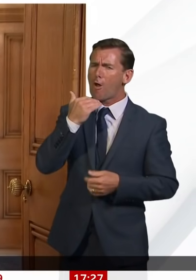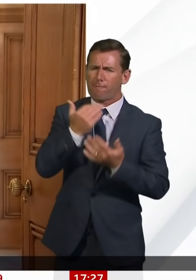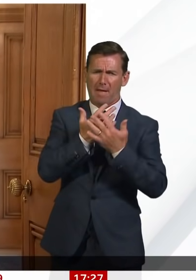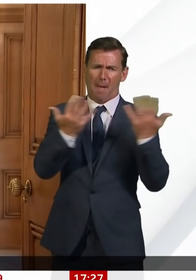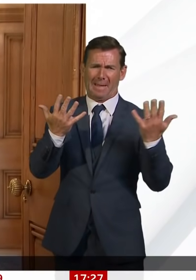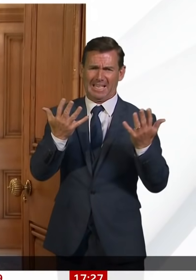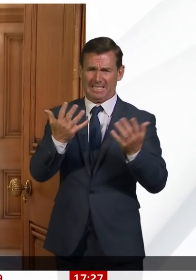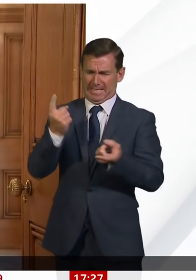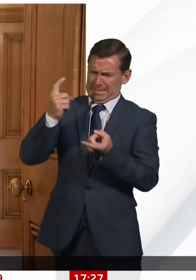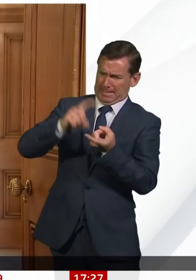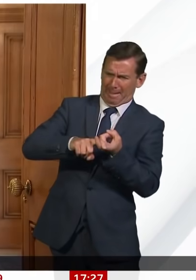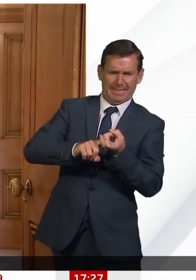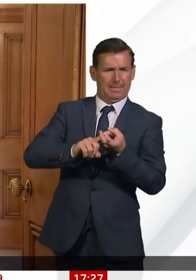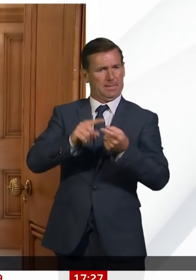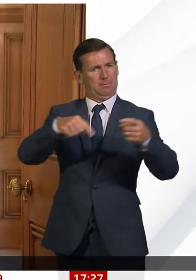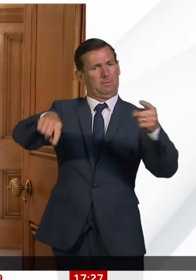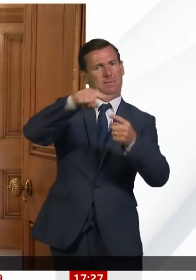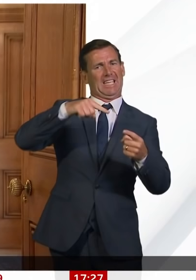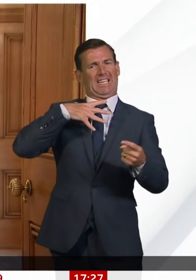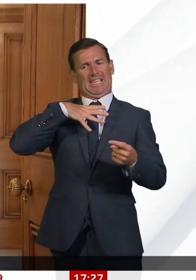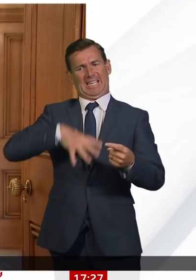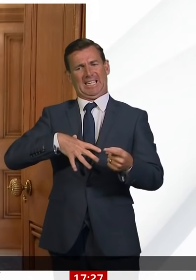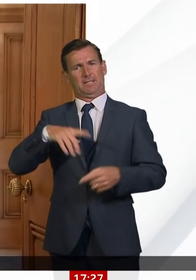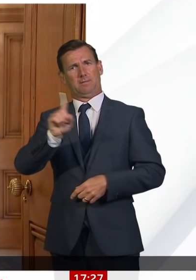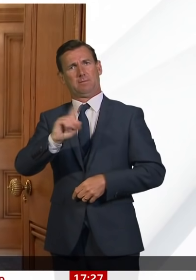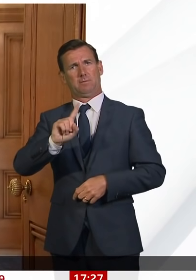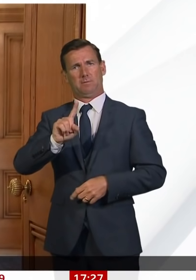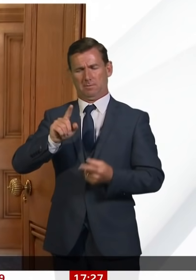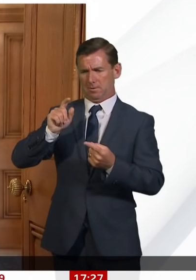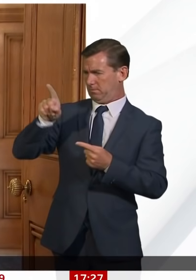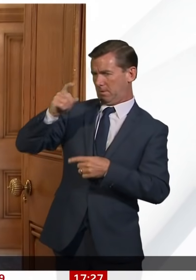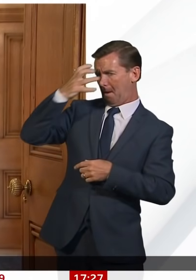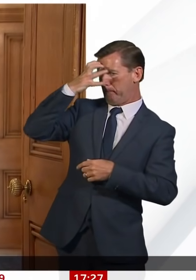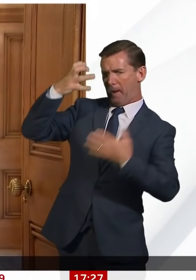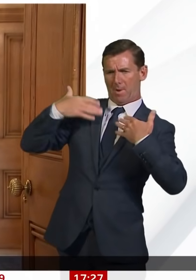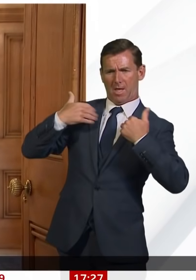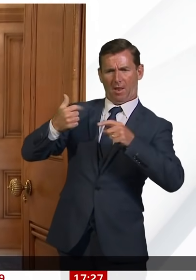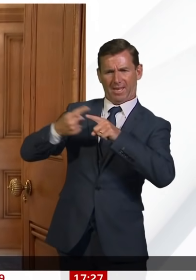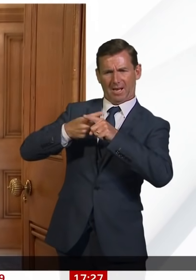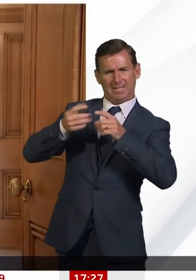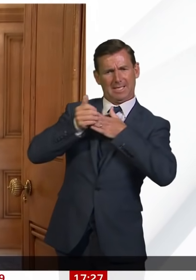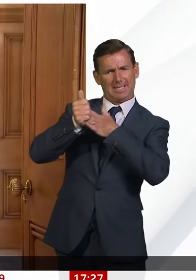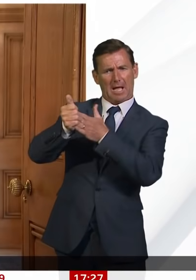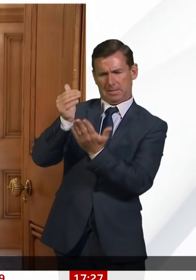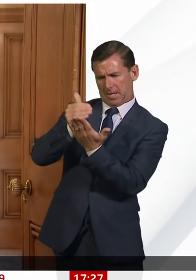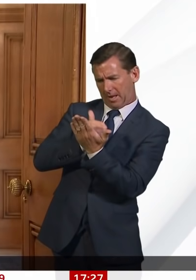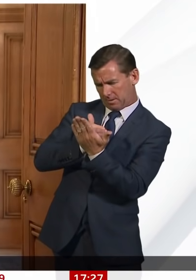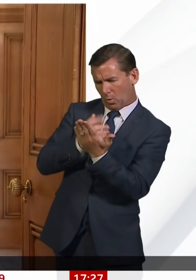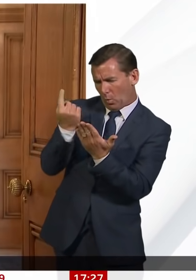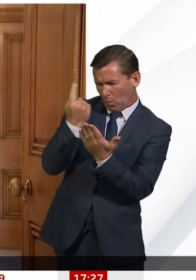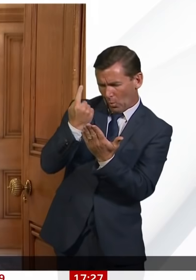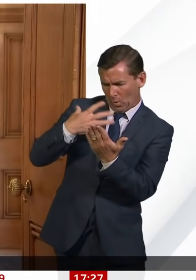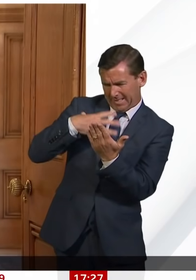is needed, according to the guidelines that have been clearly set out by Public Health England, to everyone who needs